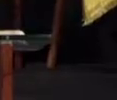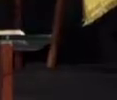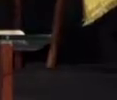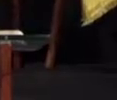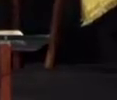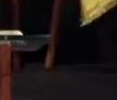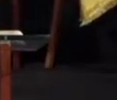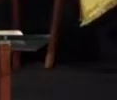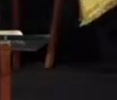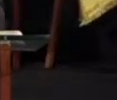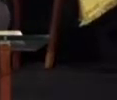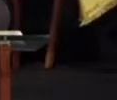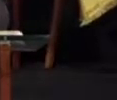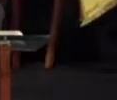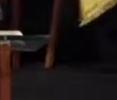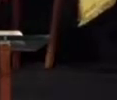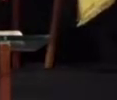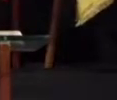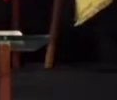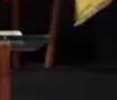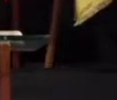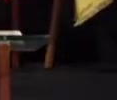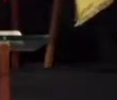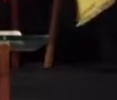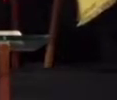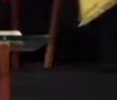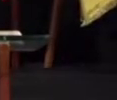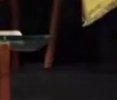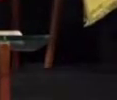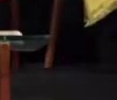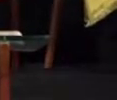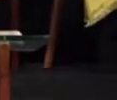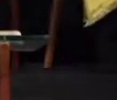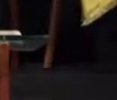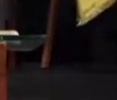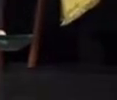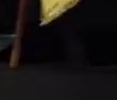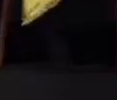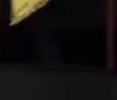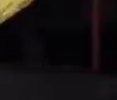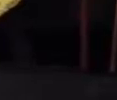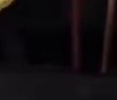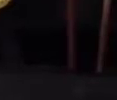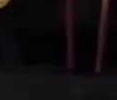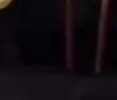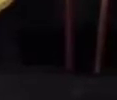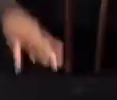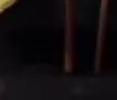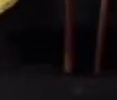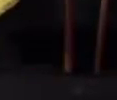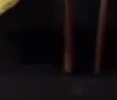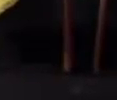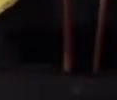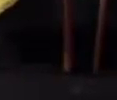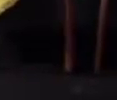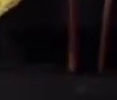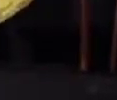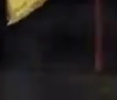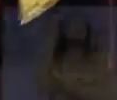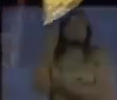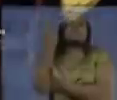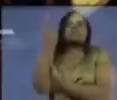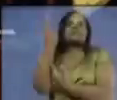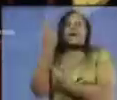from around the throne to go and give Daniel some understanding. And